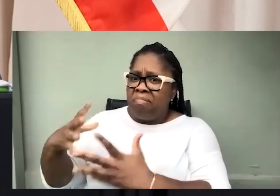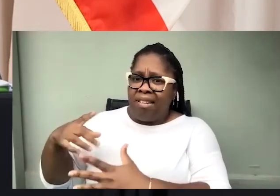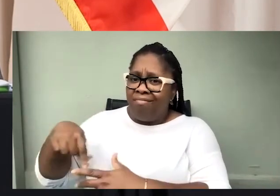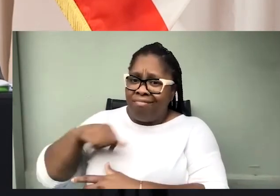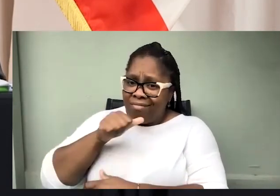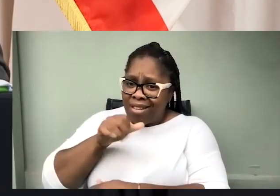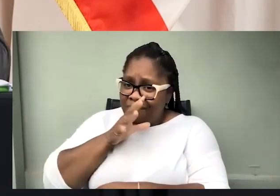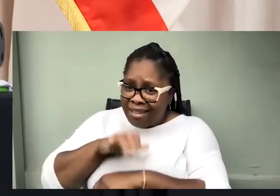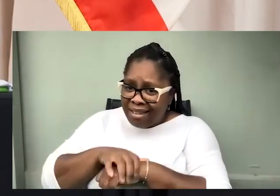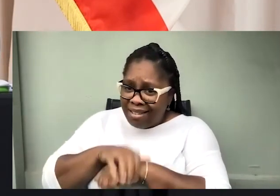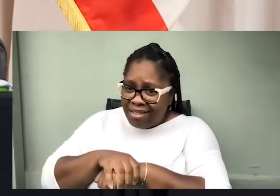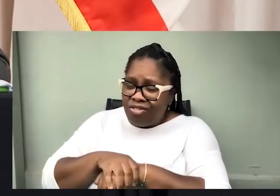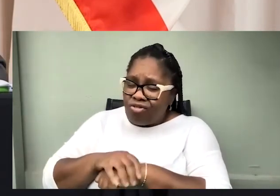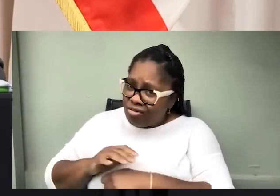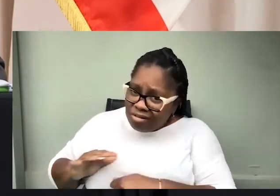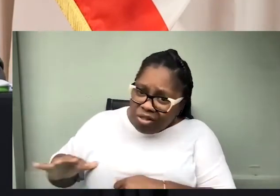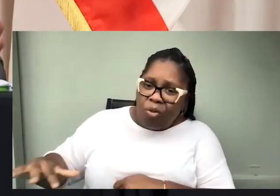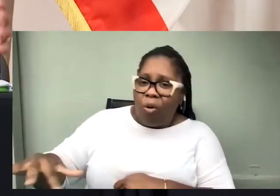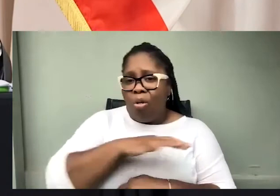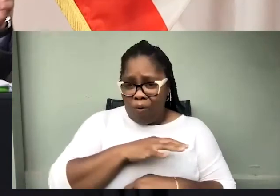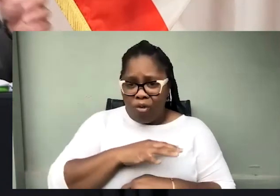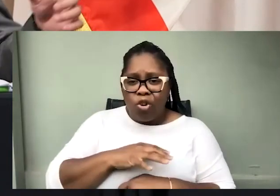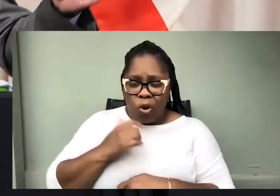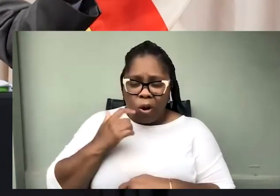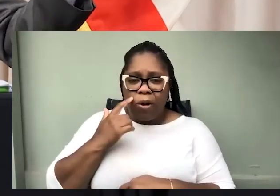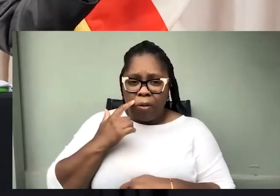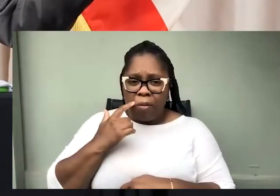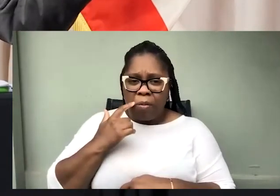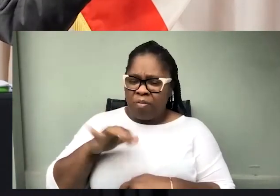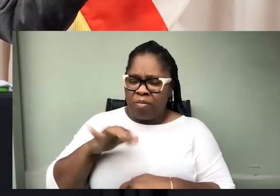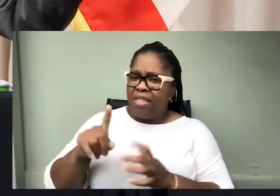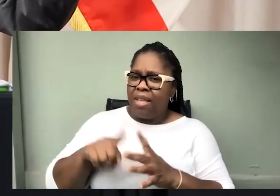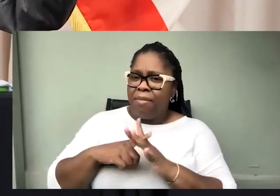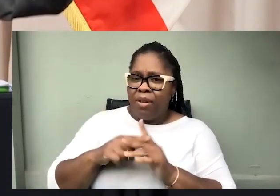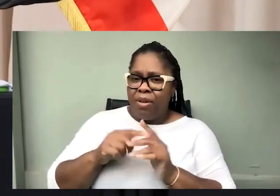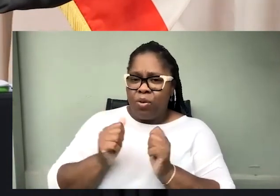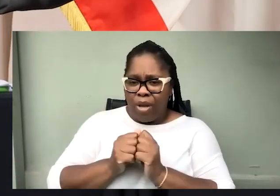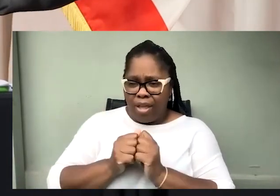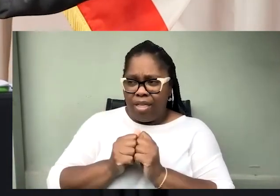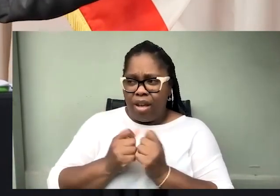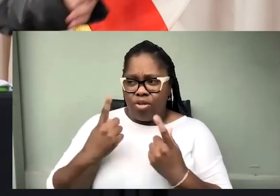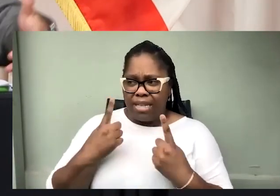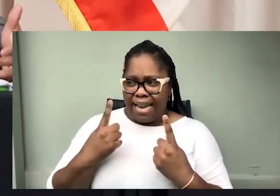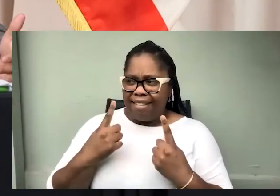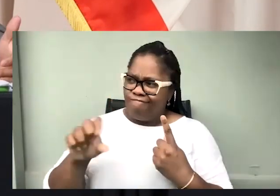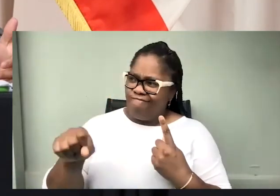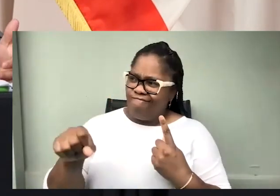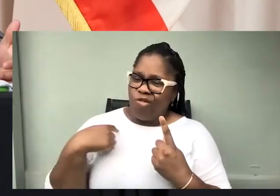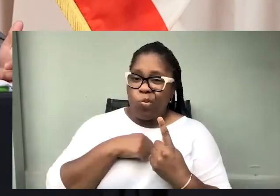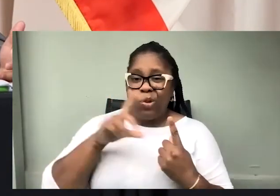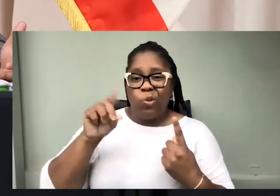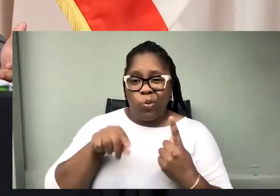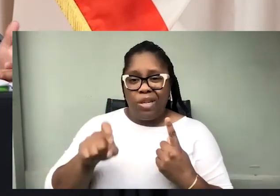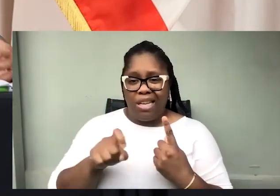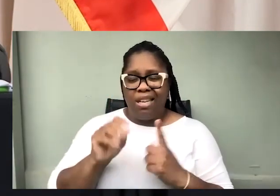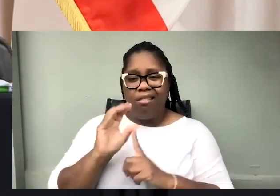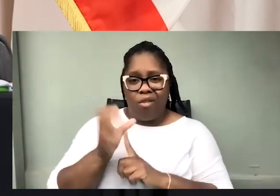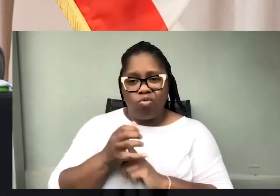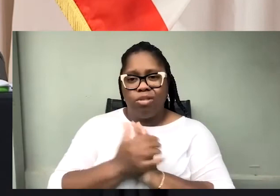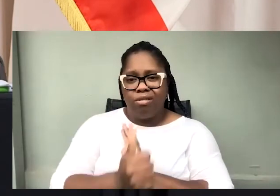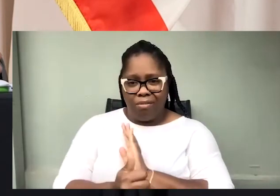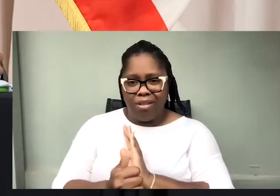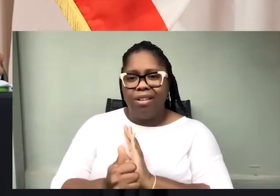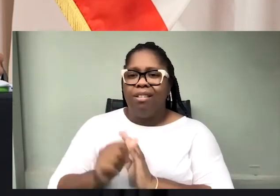And that's true across this district. And I think it starts with recognizing that we do need culturally competent care and outreach. I